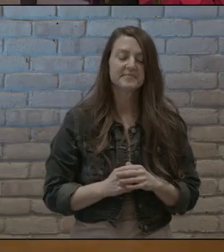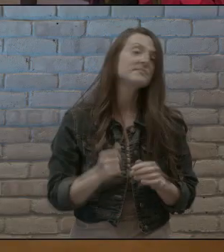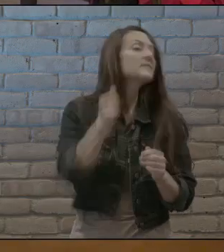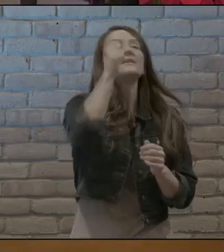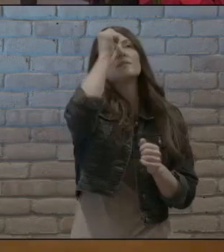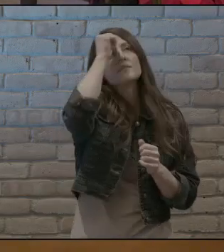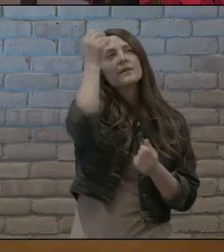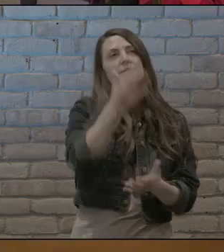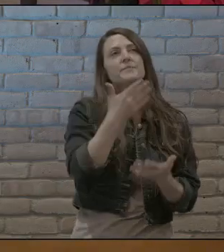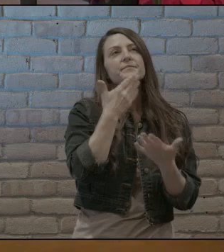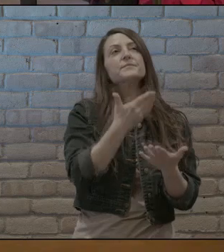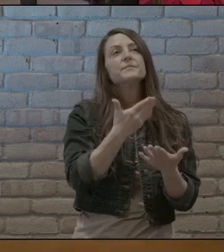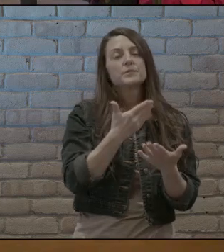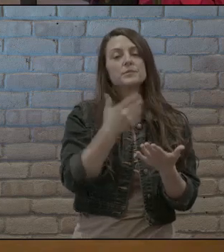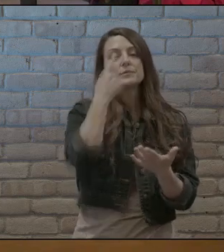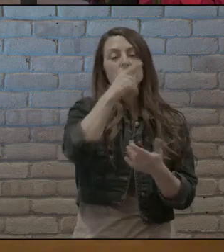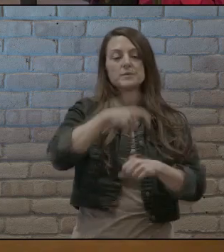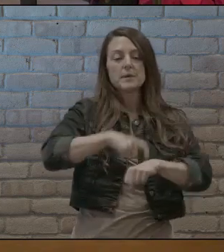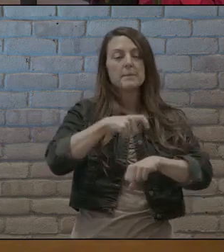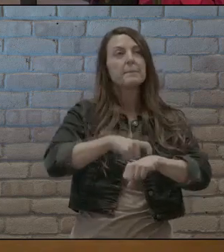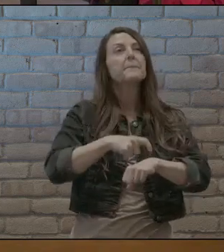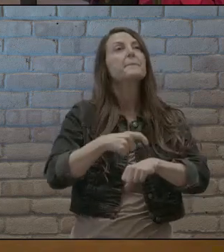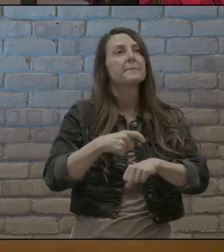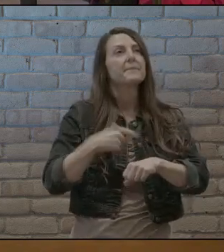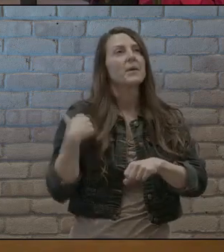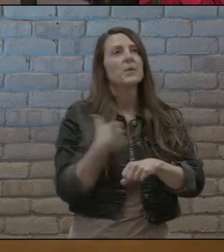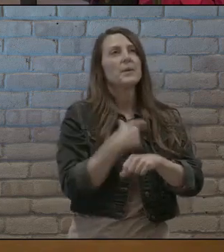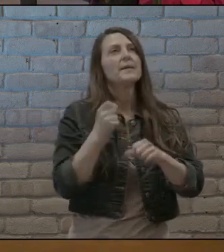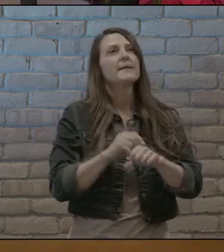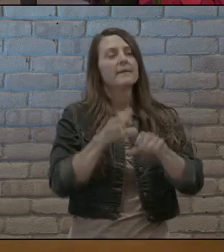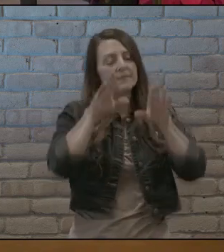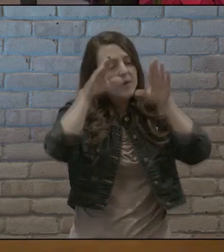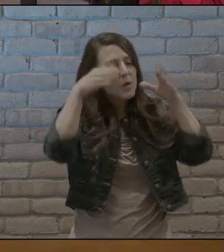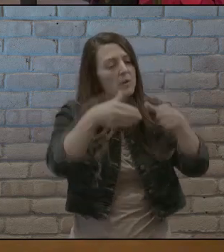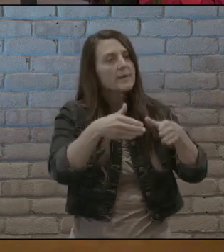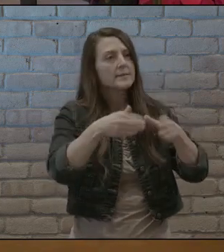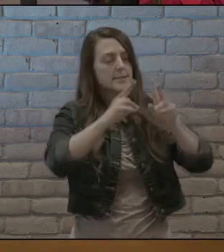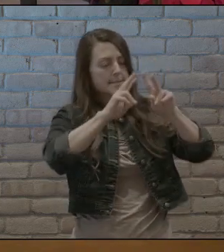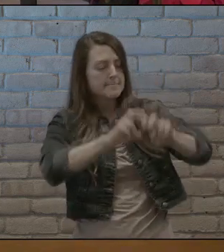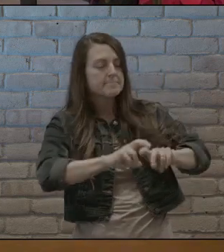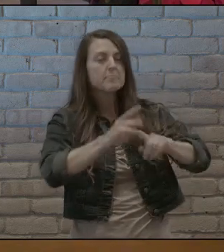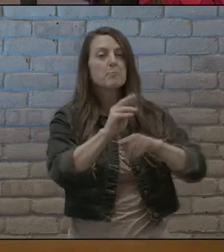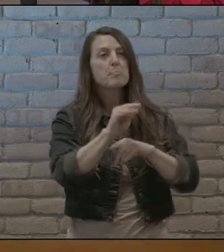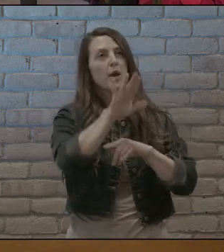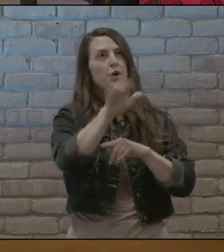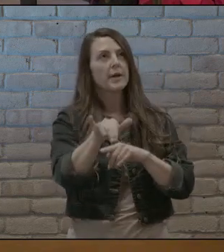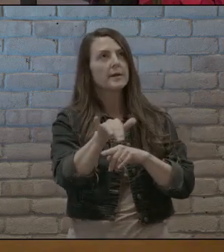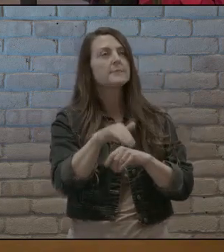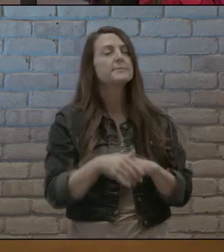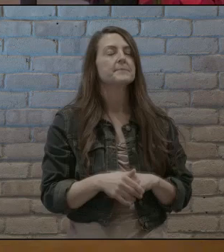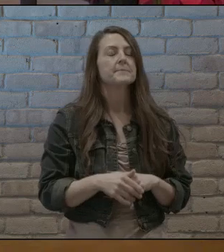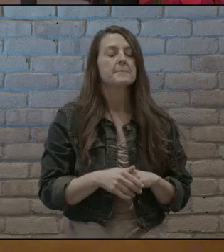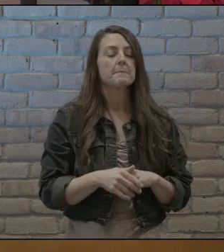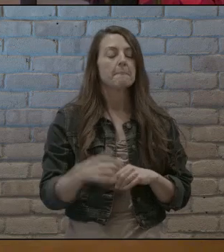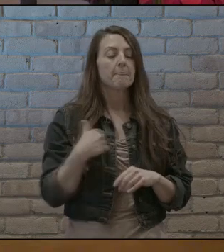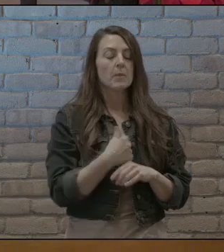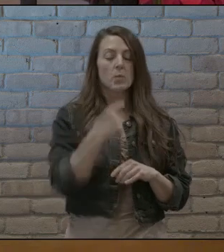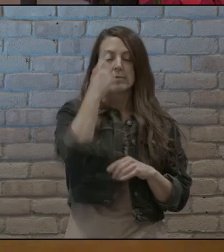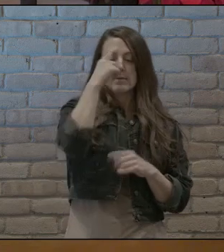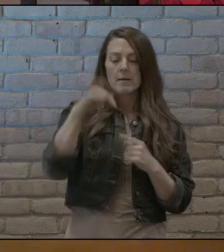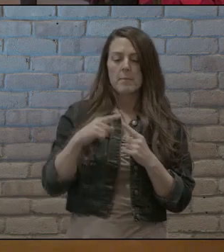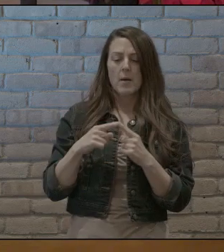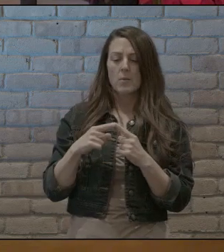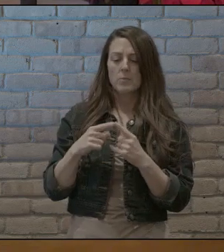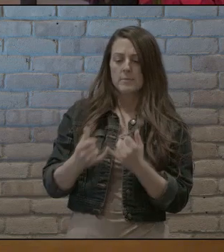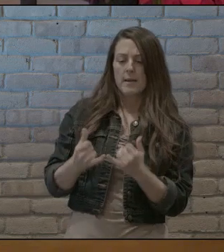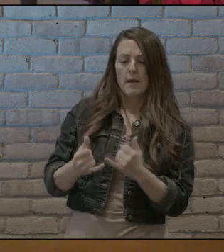Father, thanks for this time that we have to focus on Mary. And as we think about this time in our lives and in